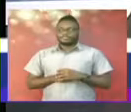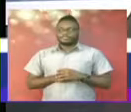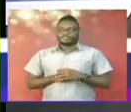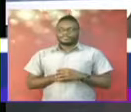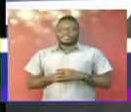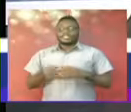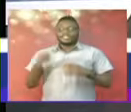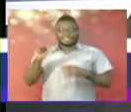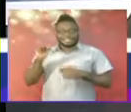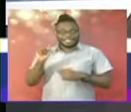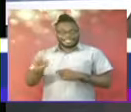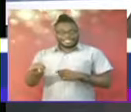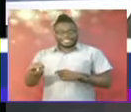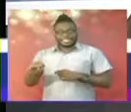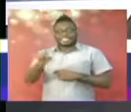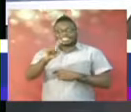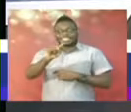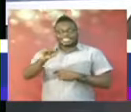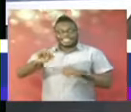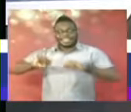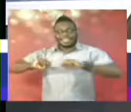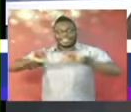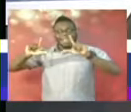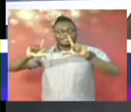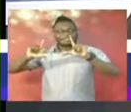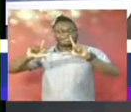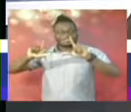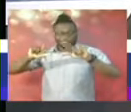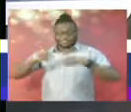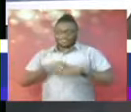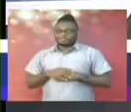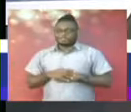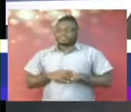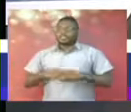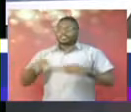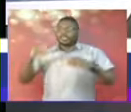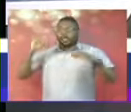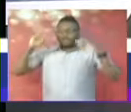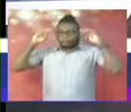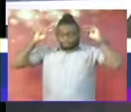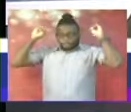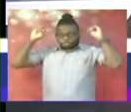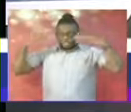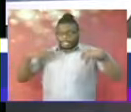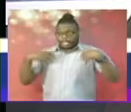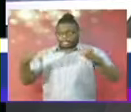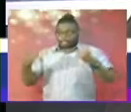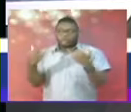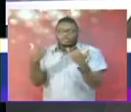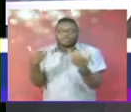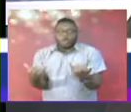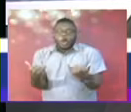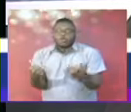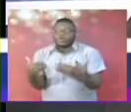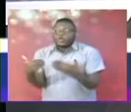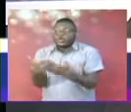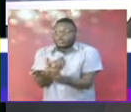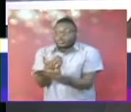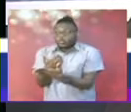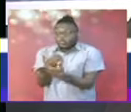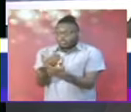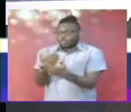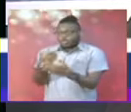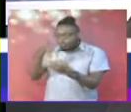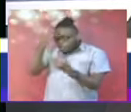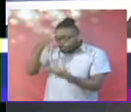This is TTT Live. I'm DK Rasta. The Ministry of Health is giving an update on the status of COVID-19 in Trinidad and Tobago.